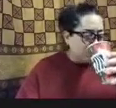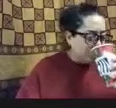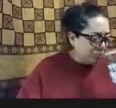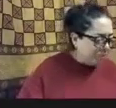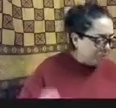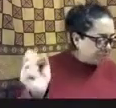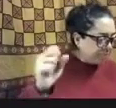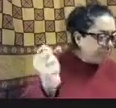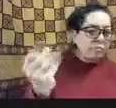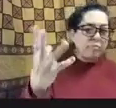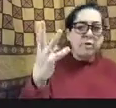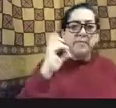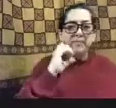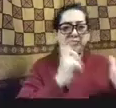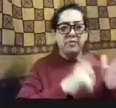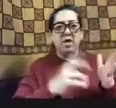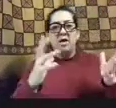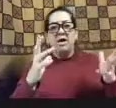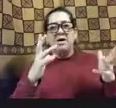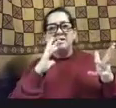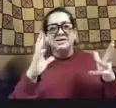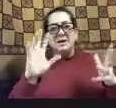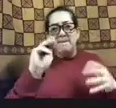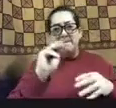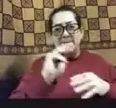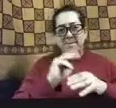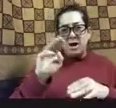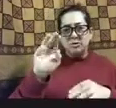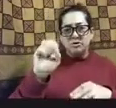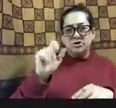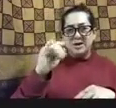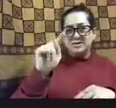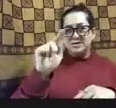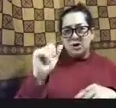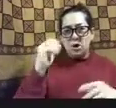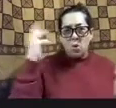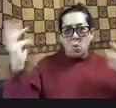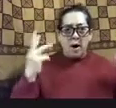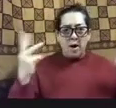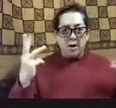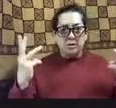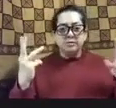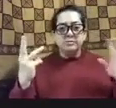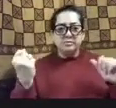Jess, do you want to mention your Shasta, Mount Shasta Wild? Yes.